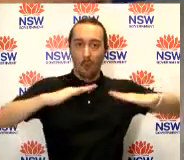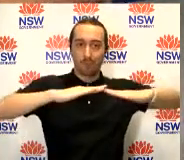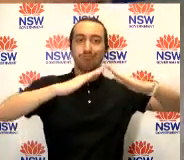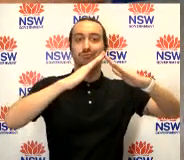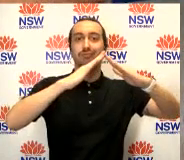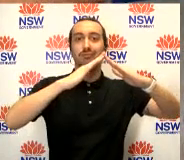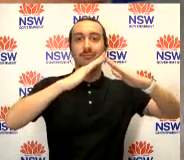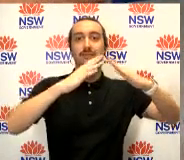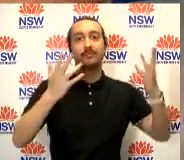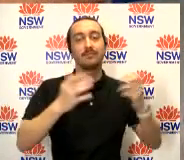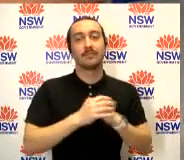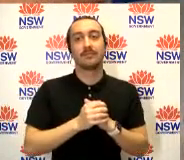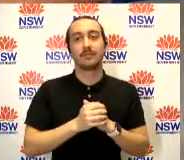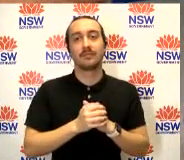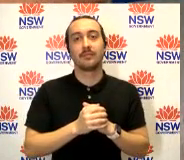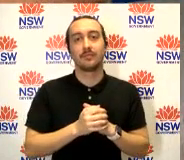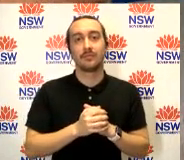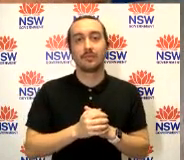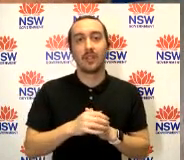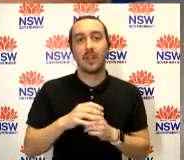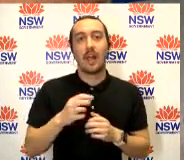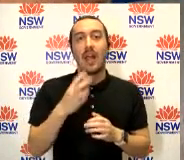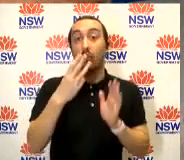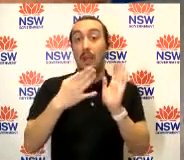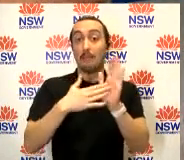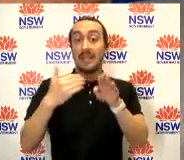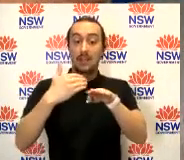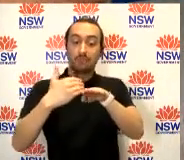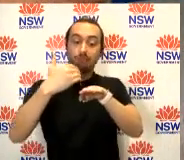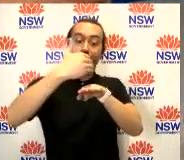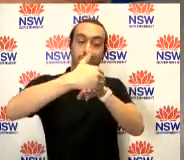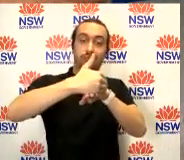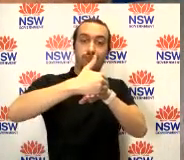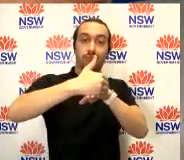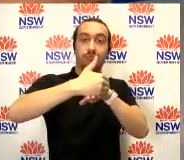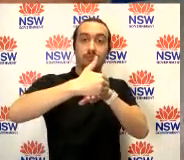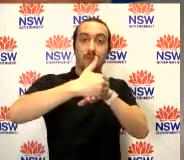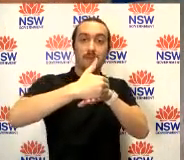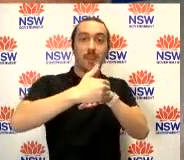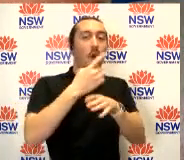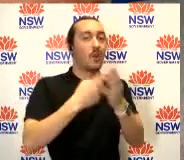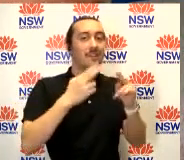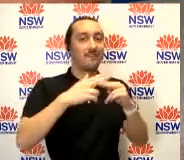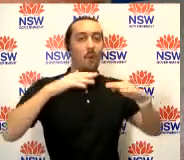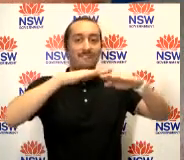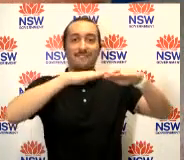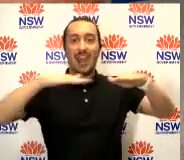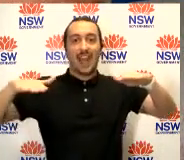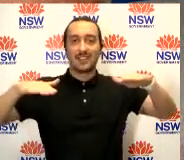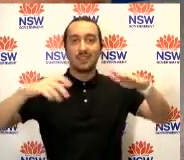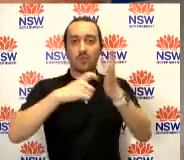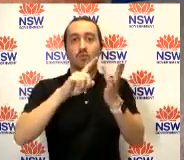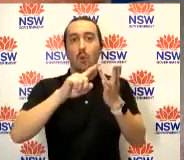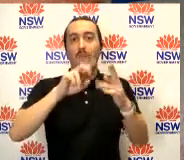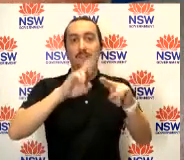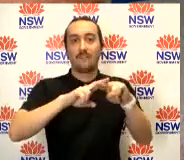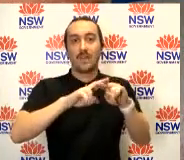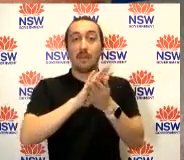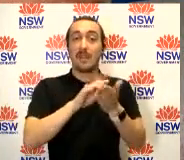below a 5-degree pitch. Like it's, Yep. So it's trafficable. It's easily navigable surface, and